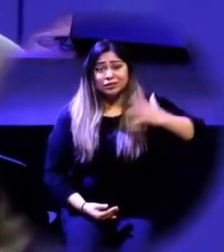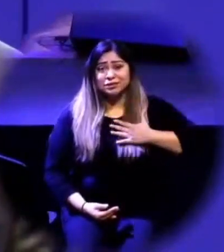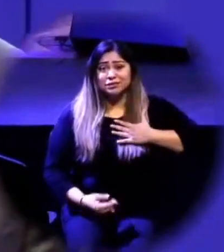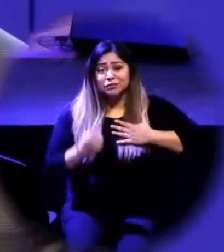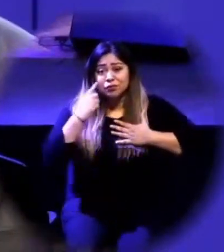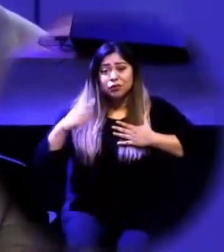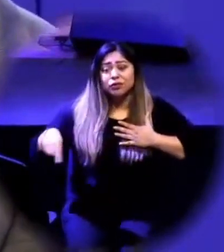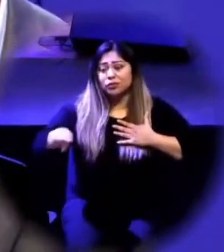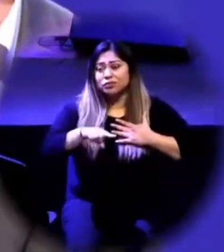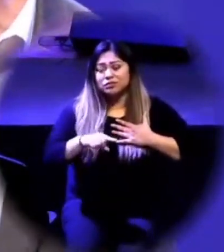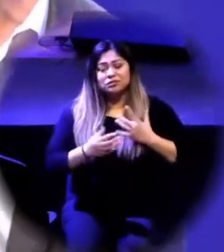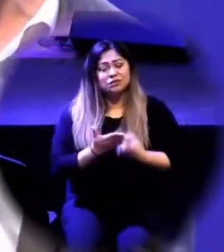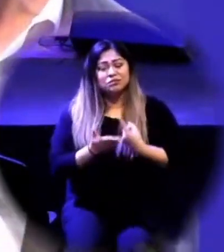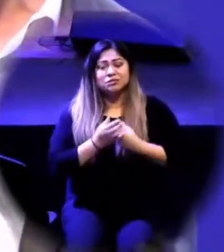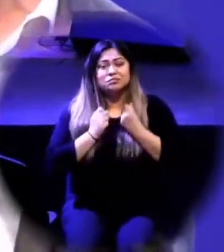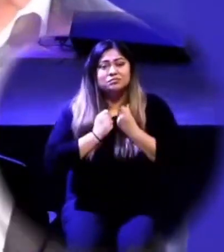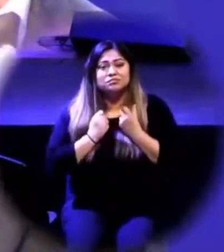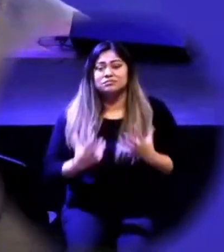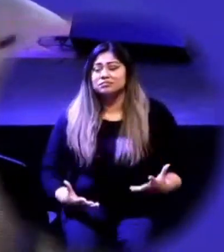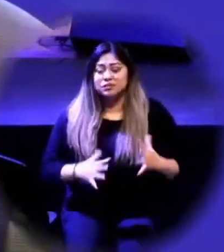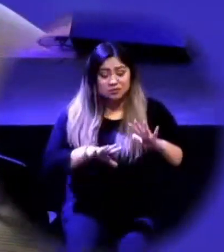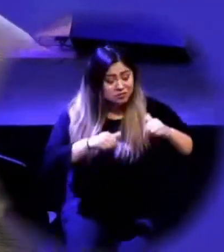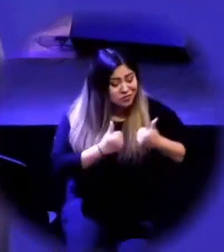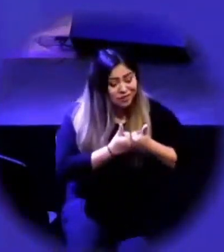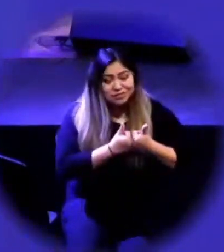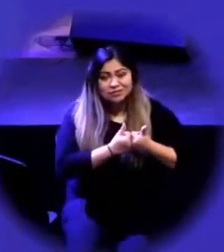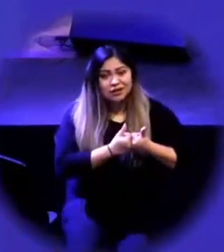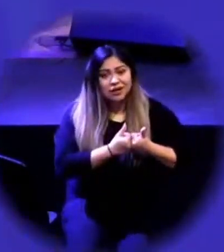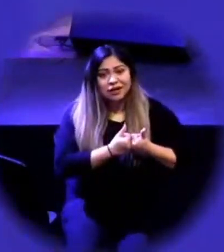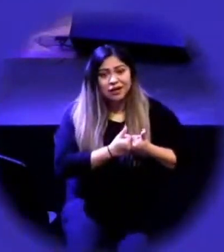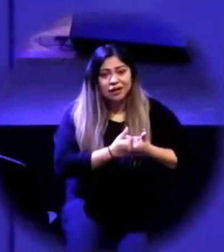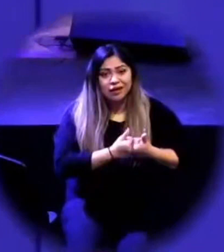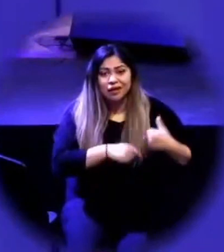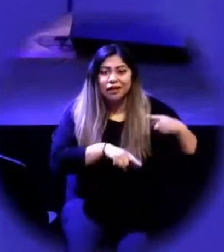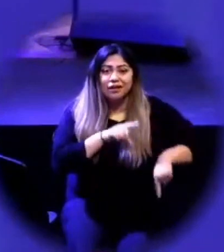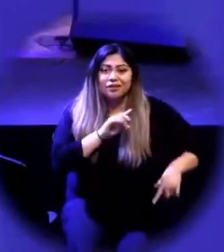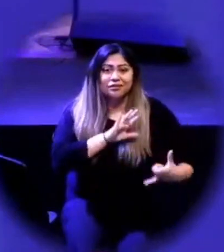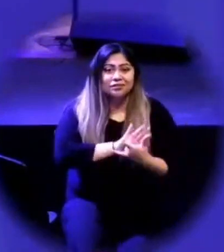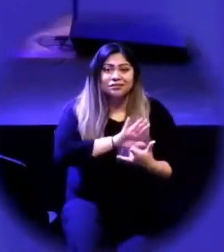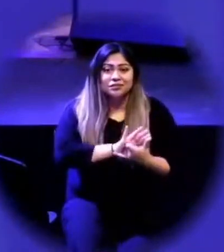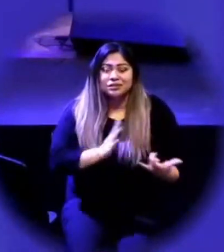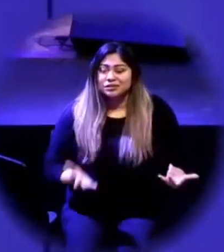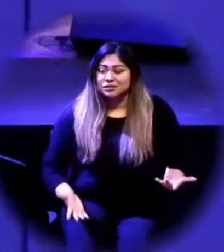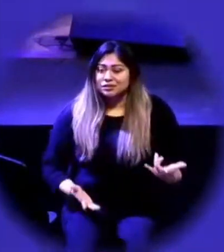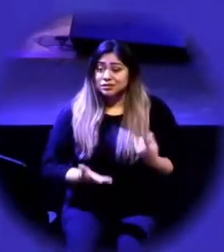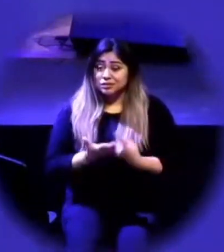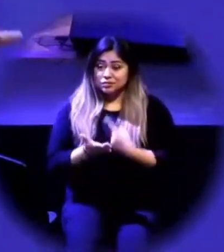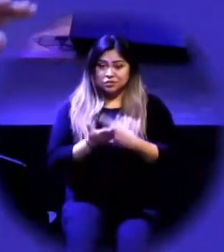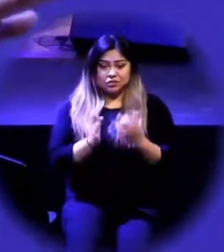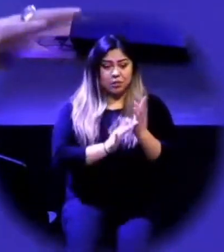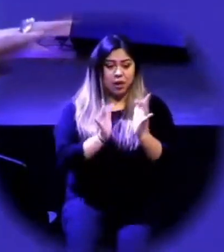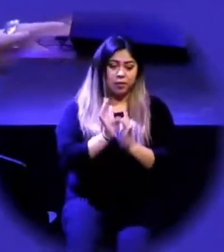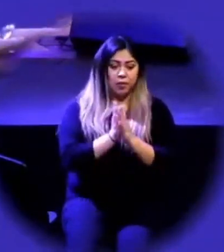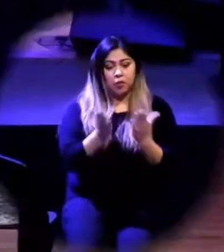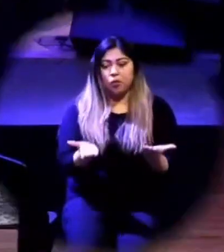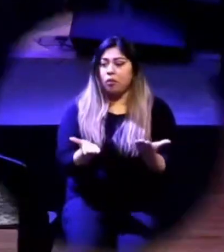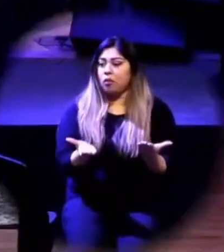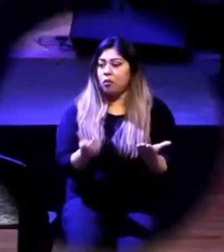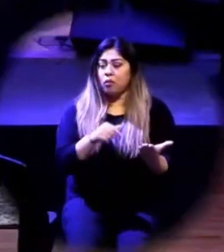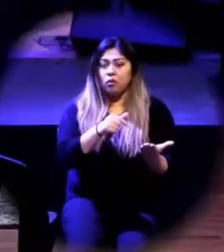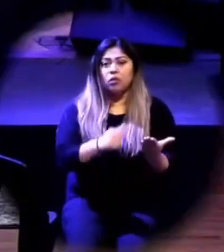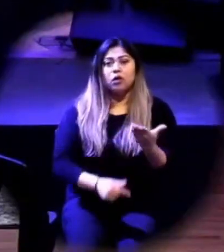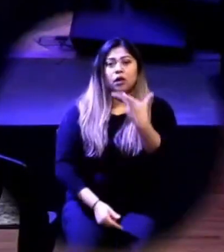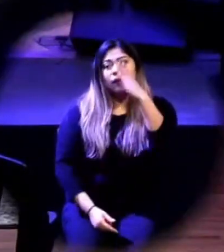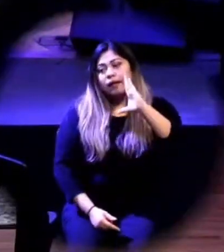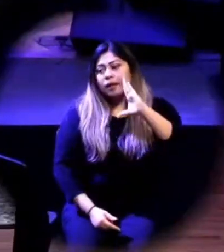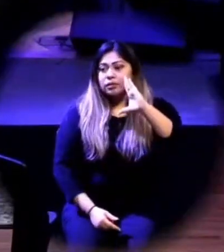and the challenges of the day are beyond my ability. See, we sometimes say something that is not in the Bible. We say, God will never give you anything